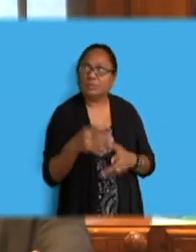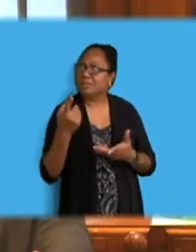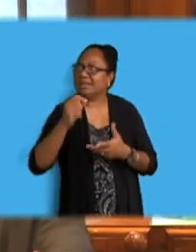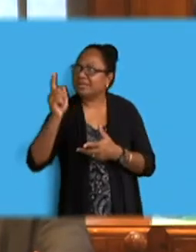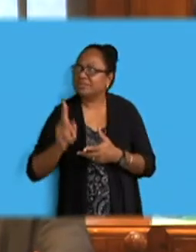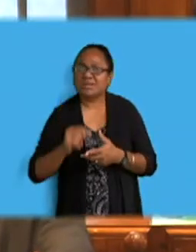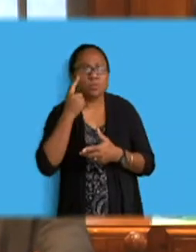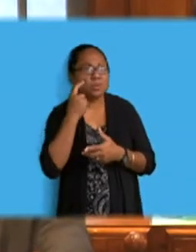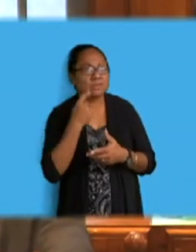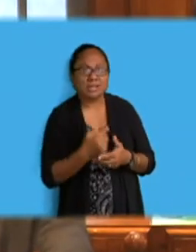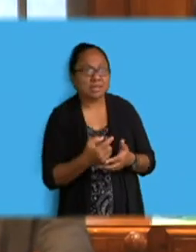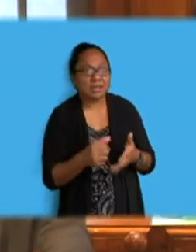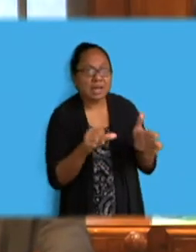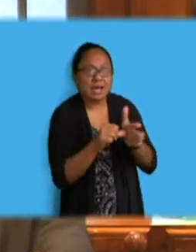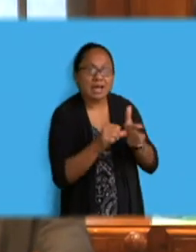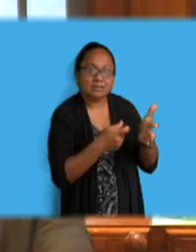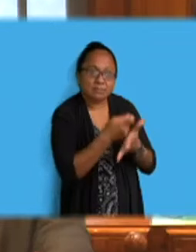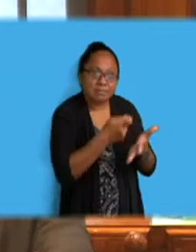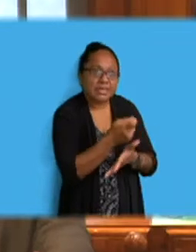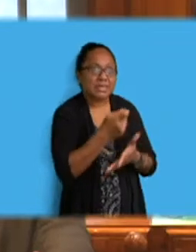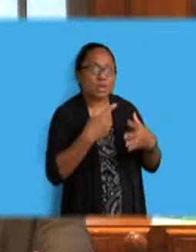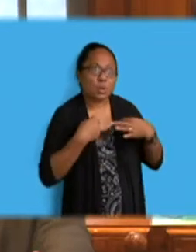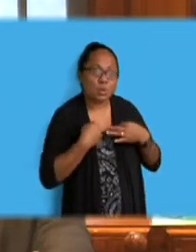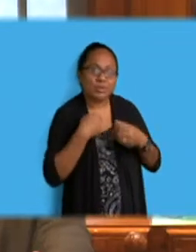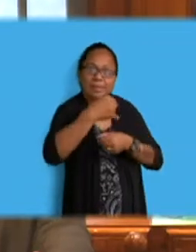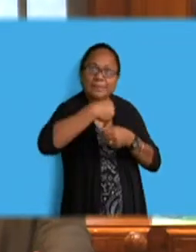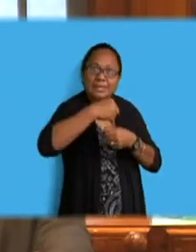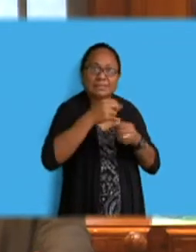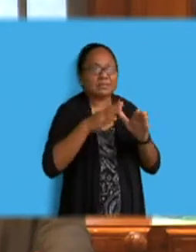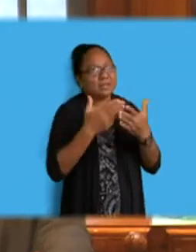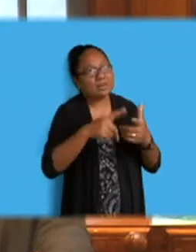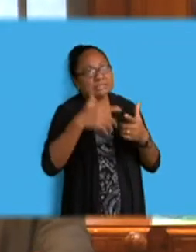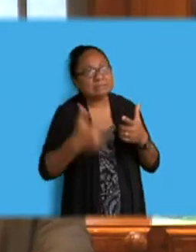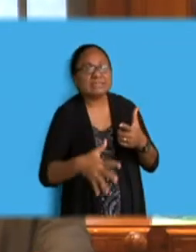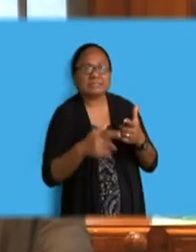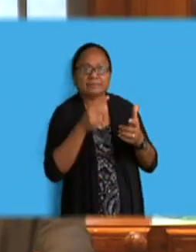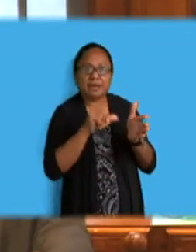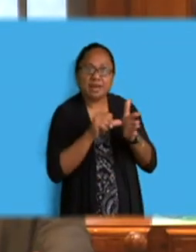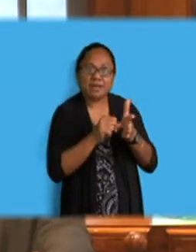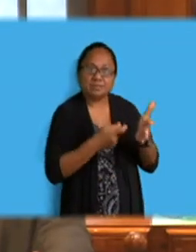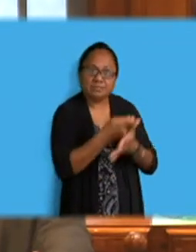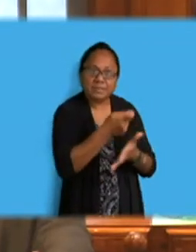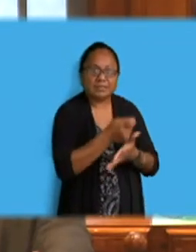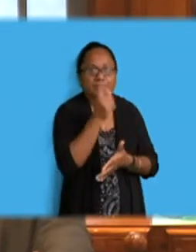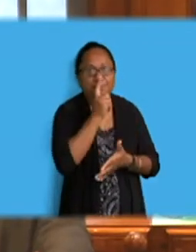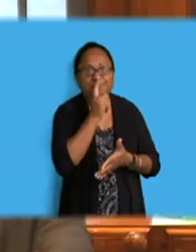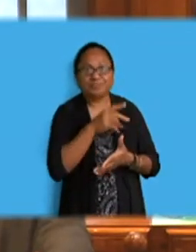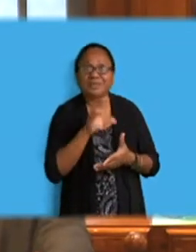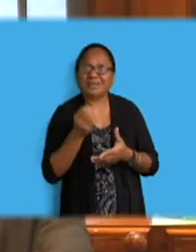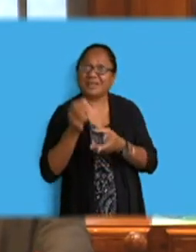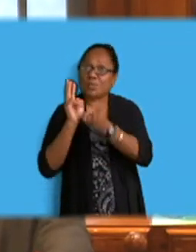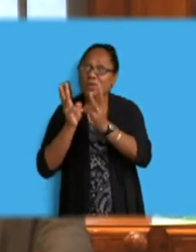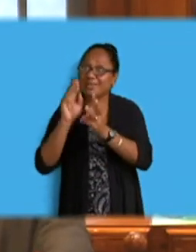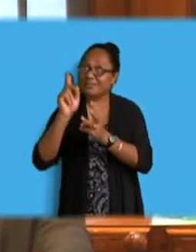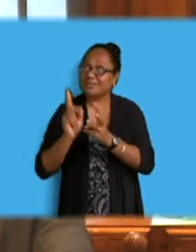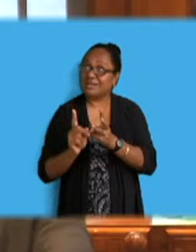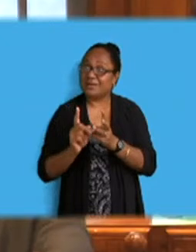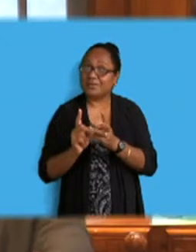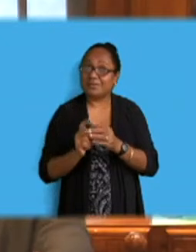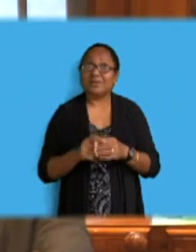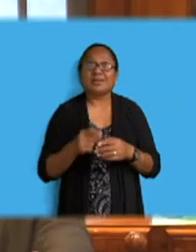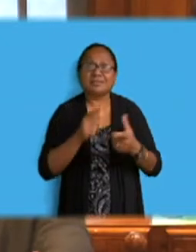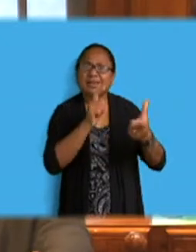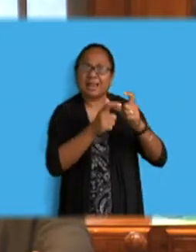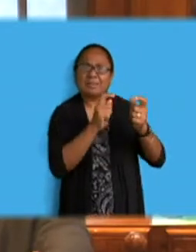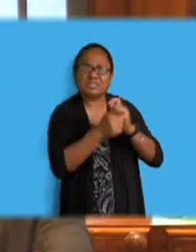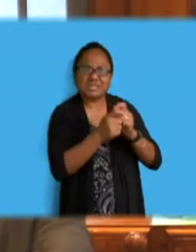electricity and water, clothing and medicines, Deputy Speaker. Overall, we know that as our weather today supports climate change, it is real for Pacific